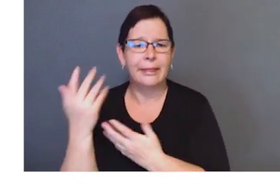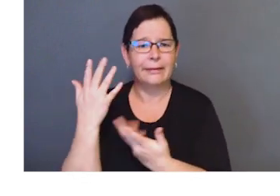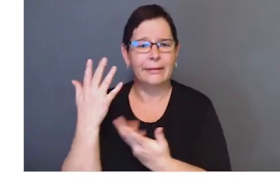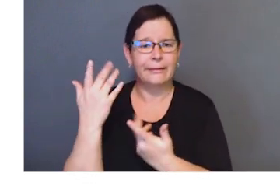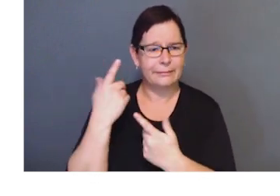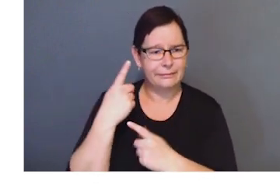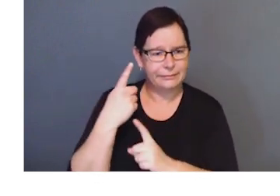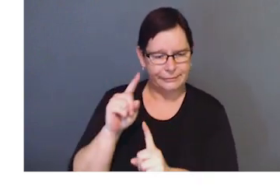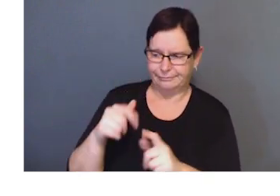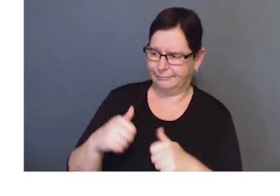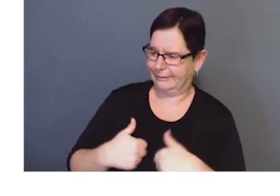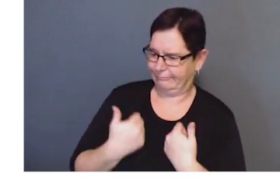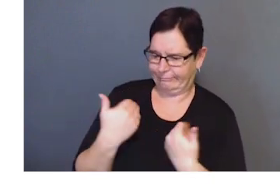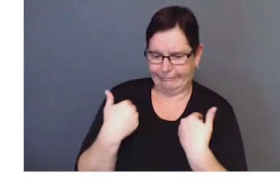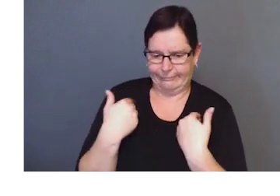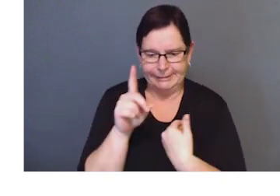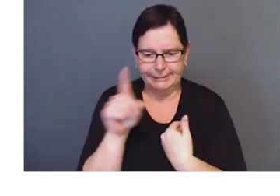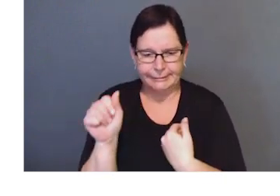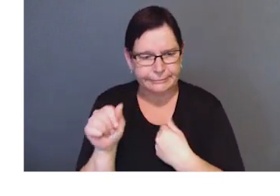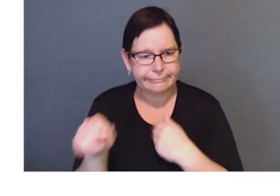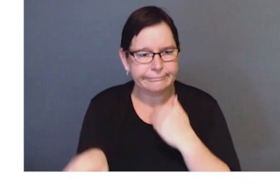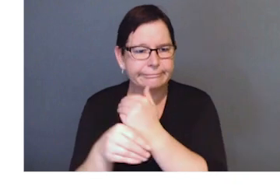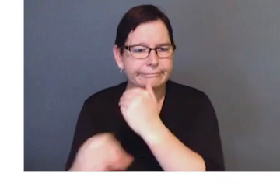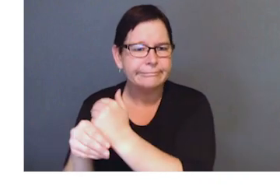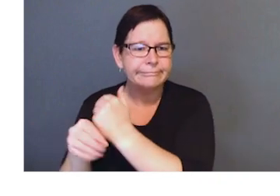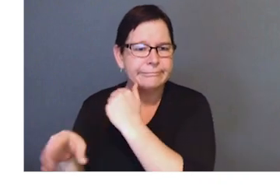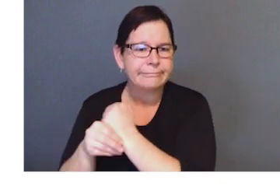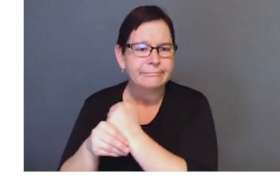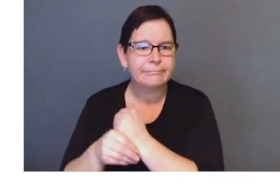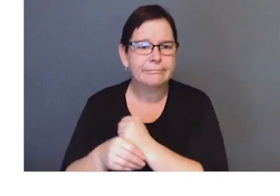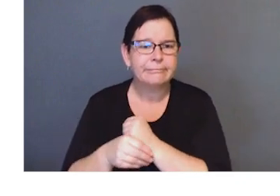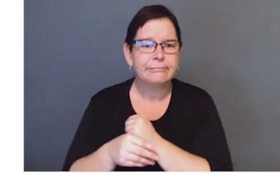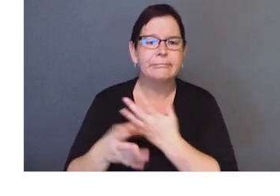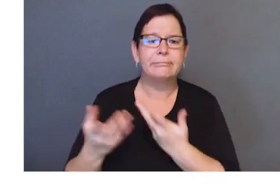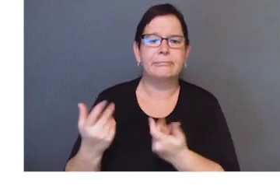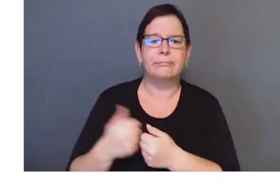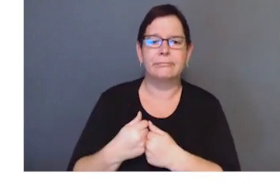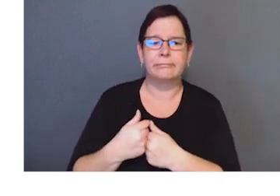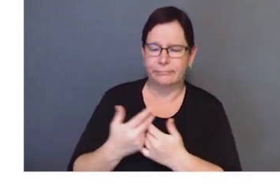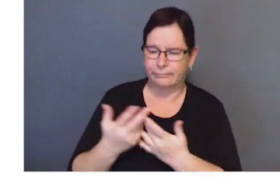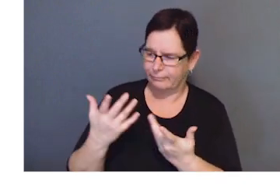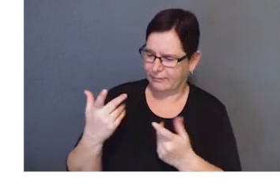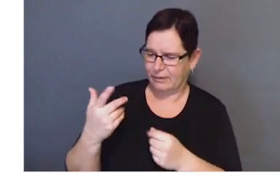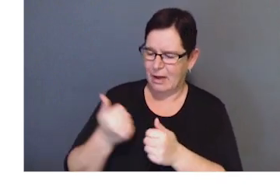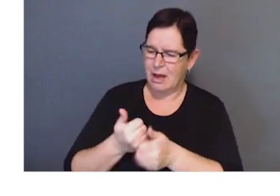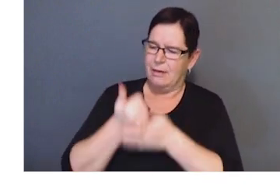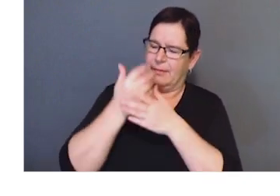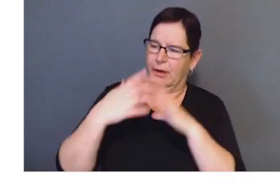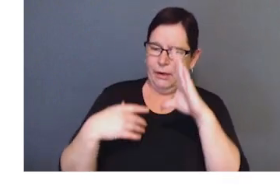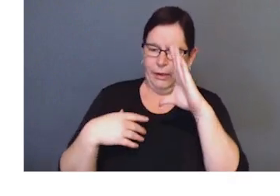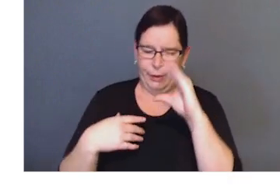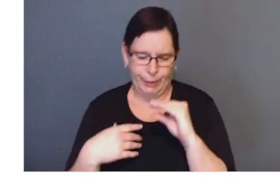It helps to offset costs other taxpayers don't have to face.